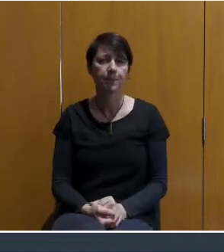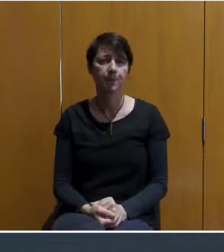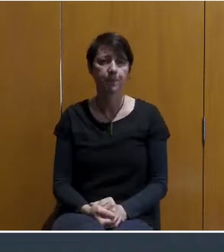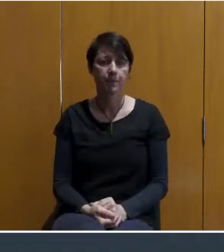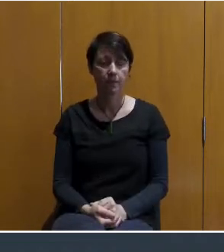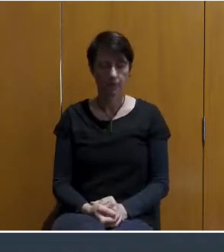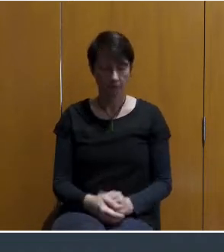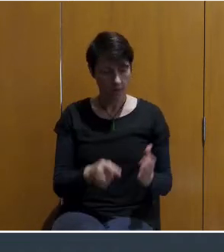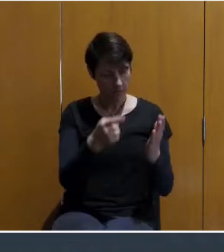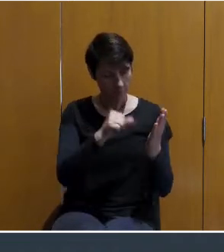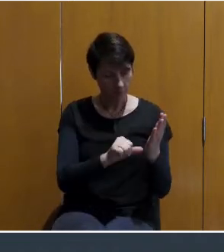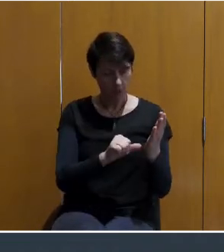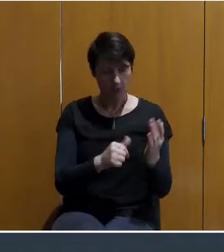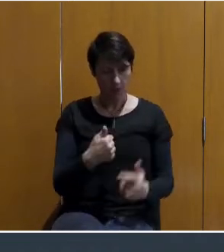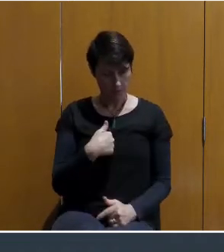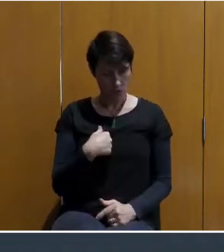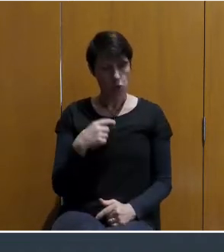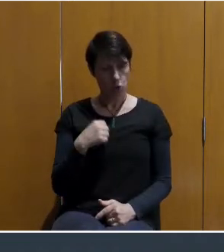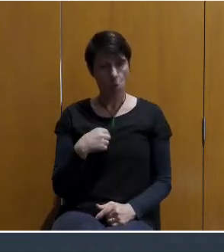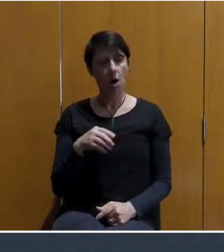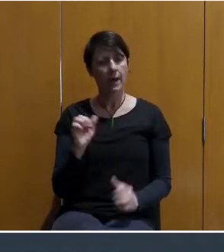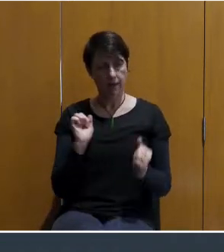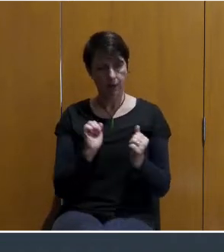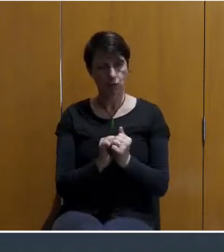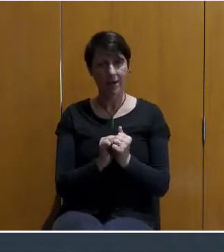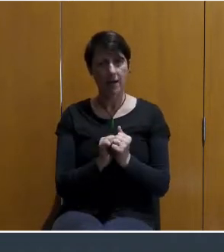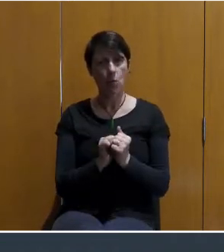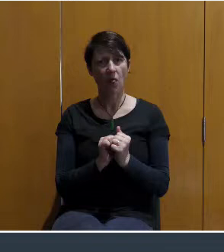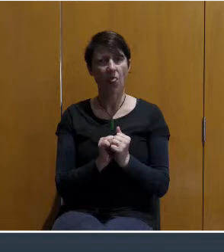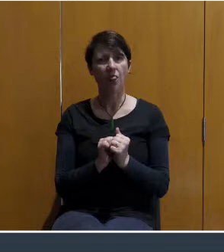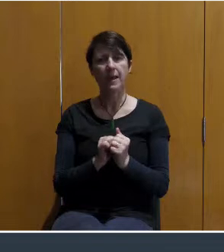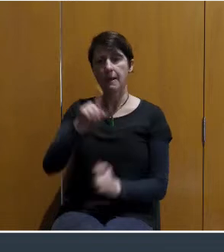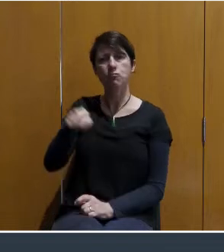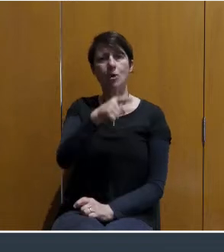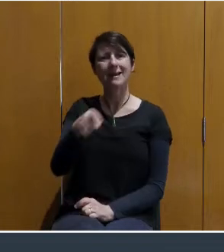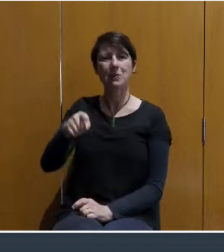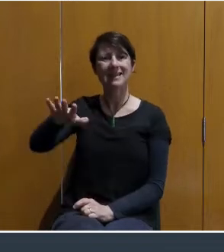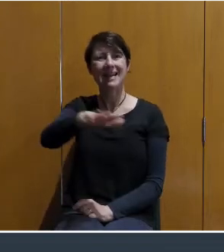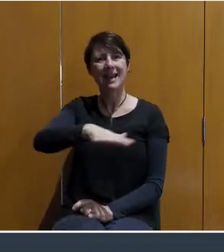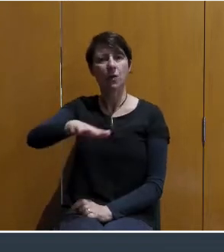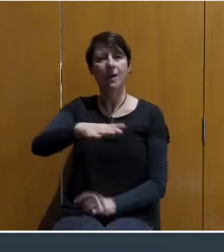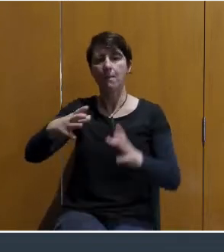Do you support extending the prohibited area? So no, I don't. I think it's